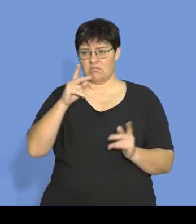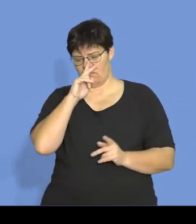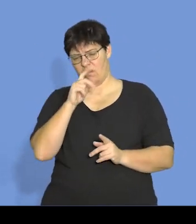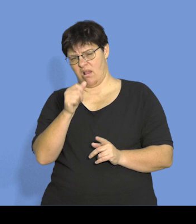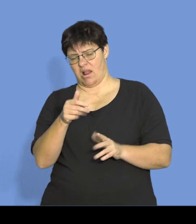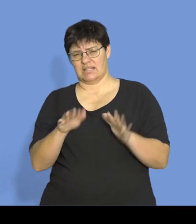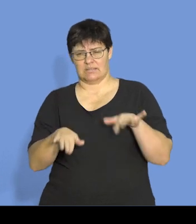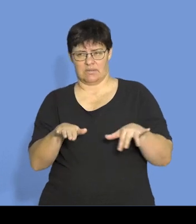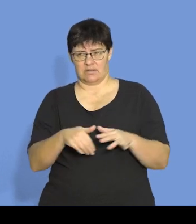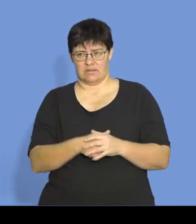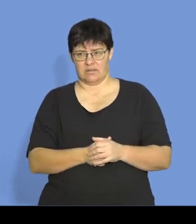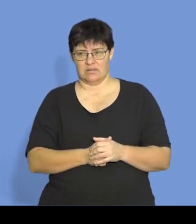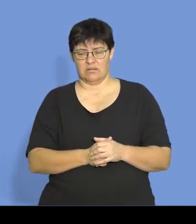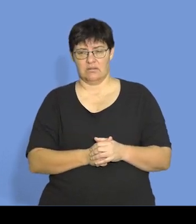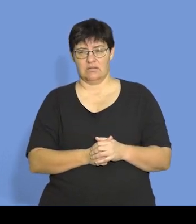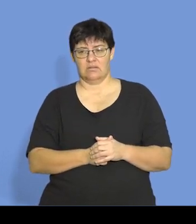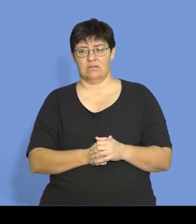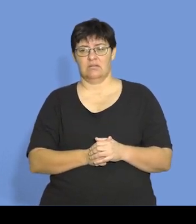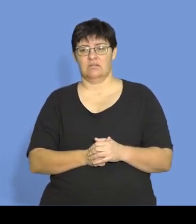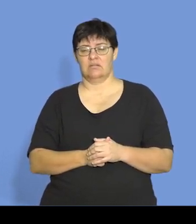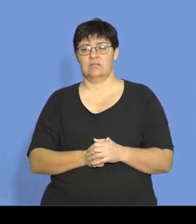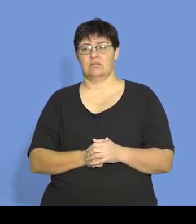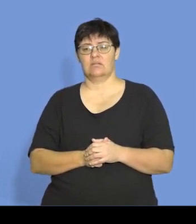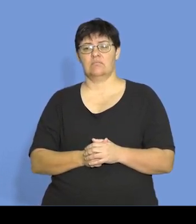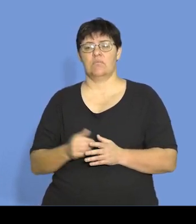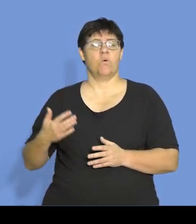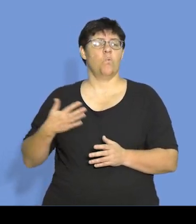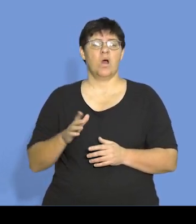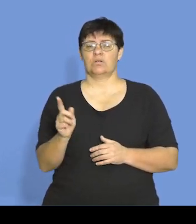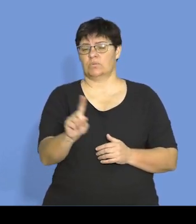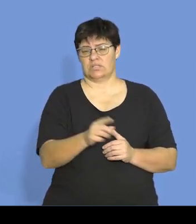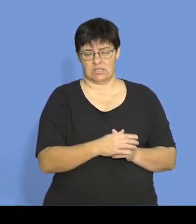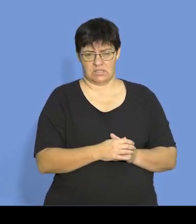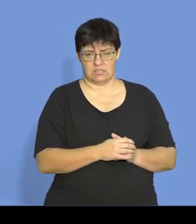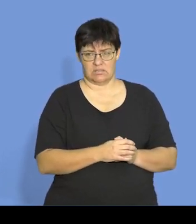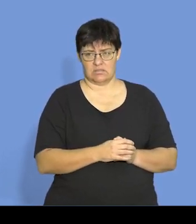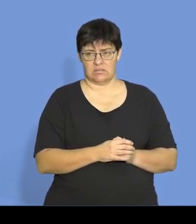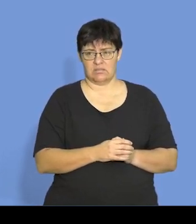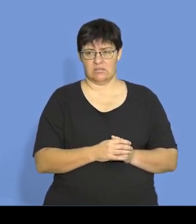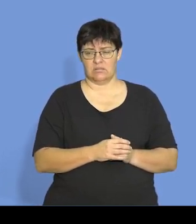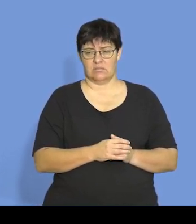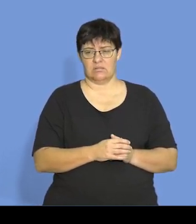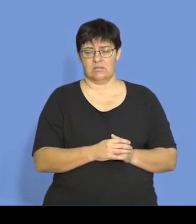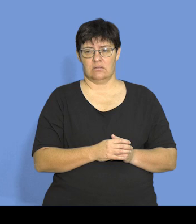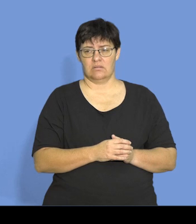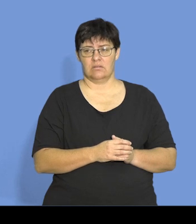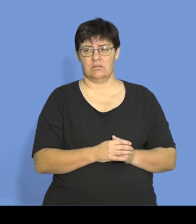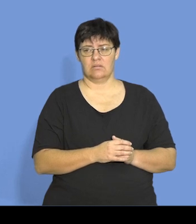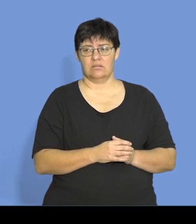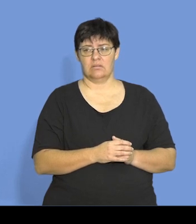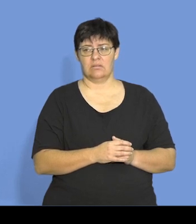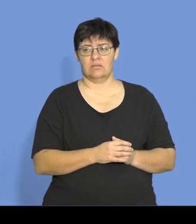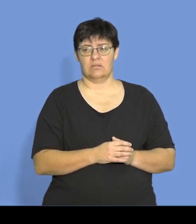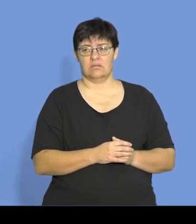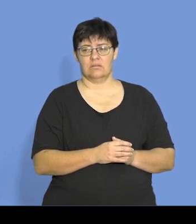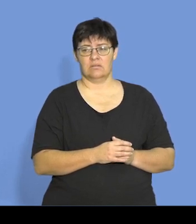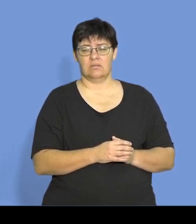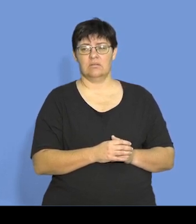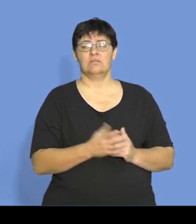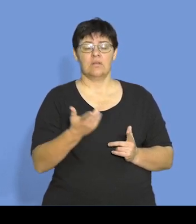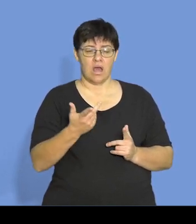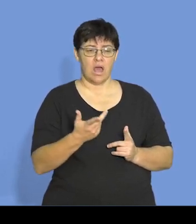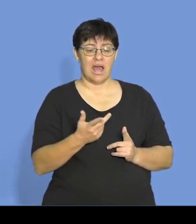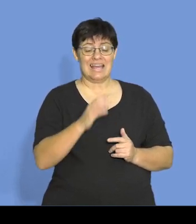this nature, right? Now, what do we want here? We want this graph to be where